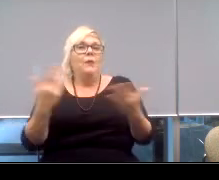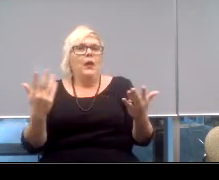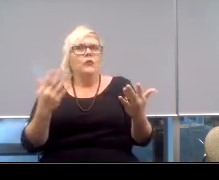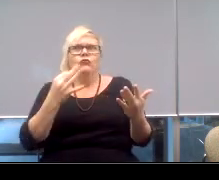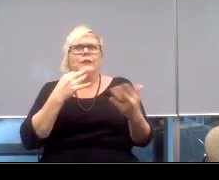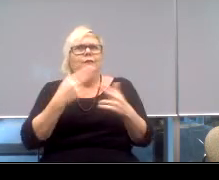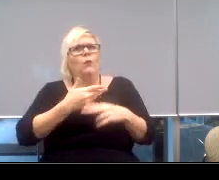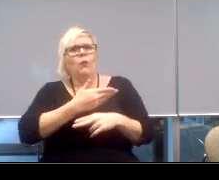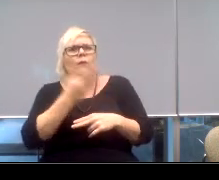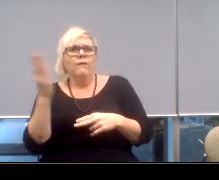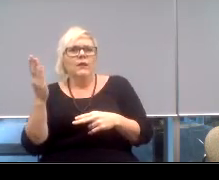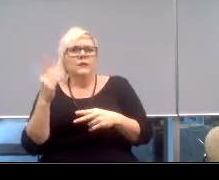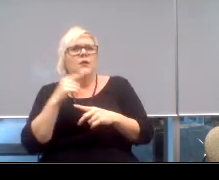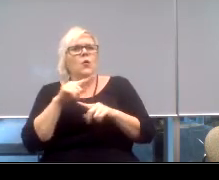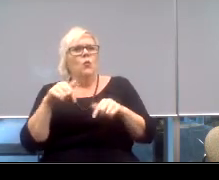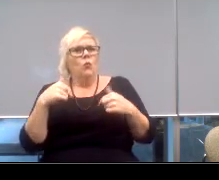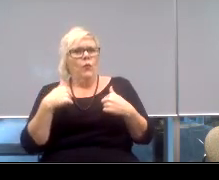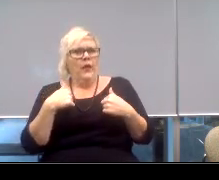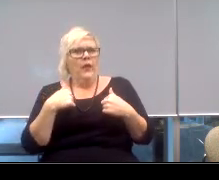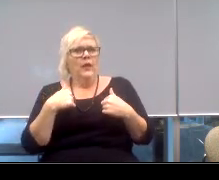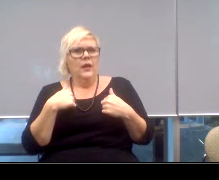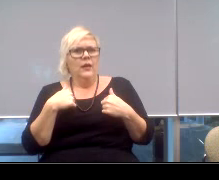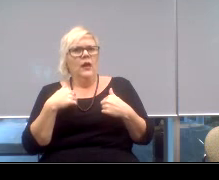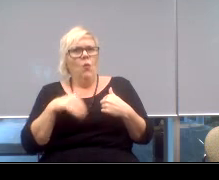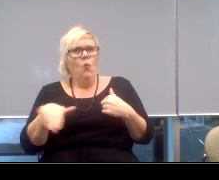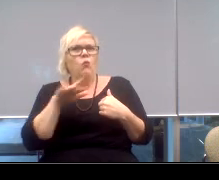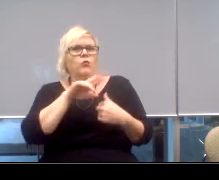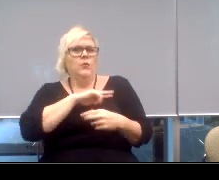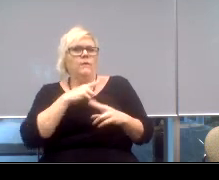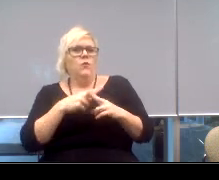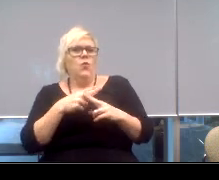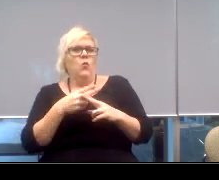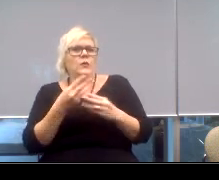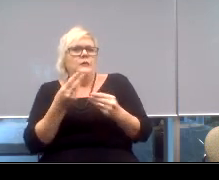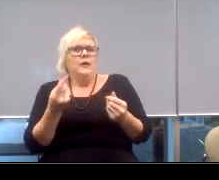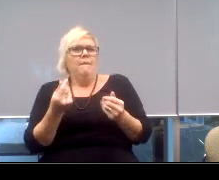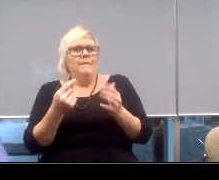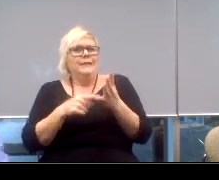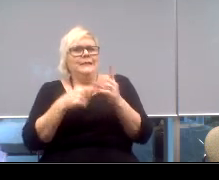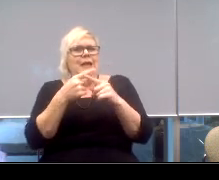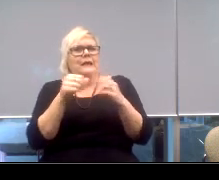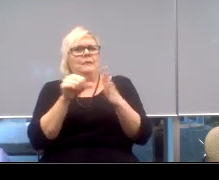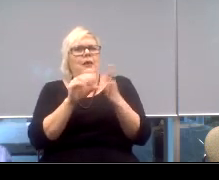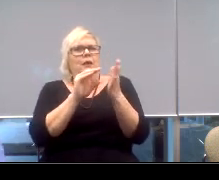cost of disability. Therefore, we're all covered when we need it.